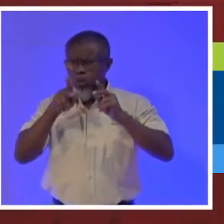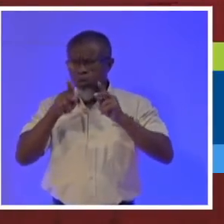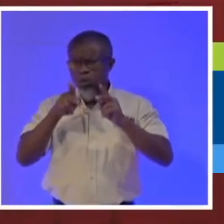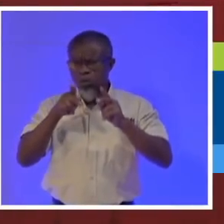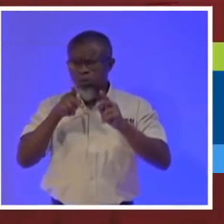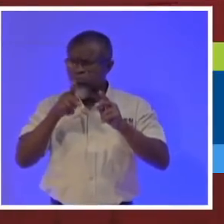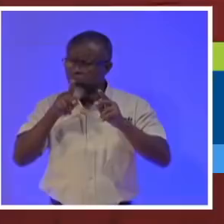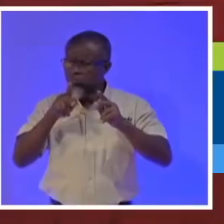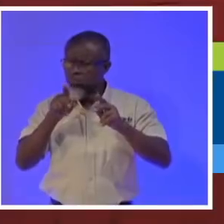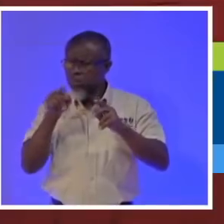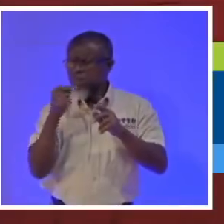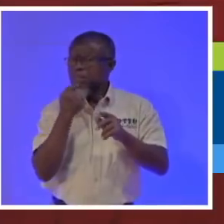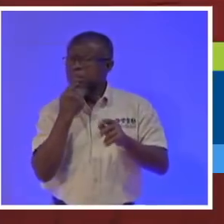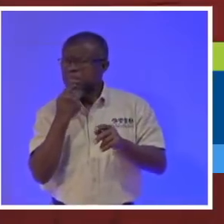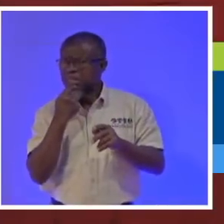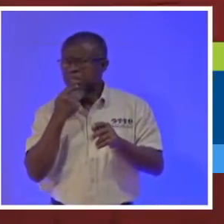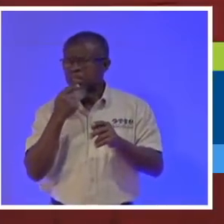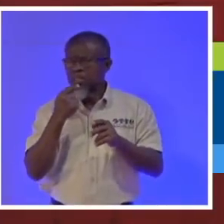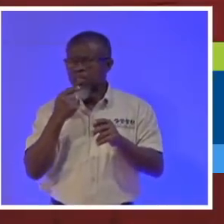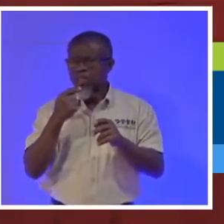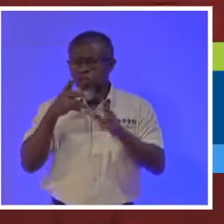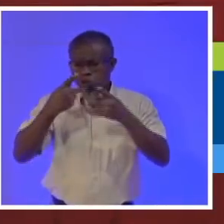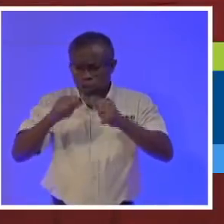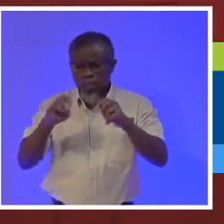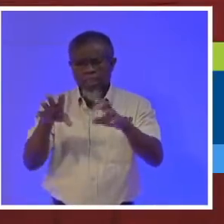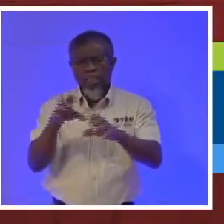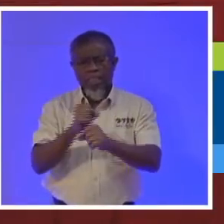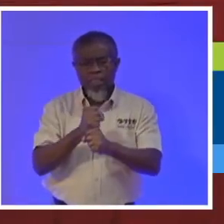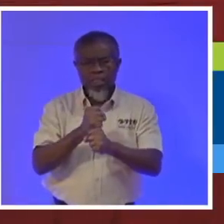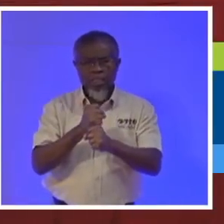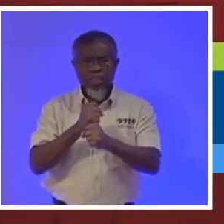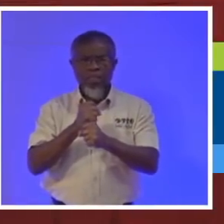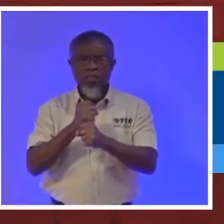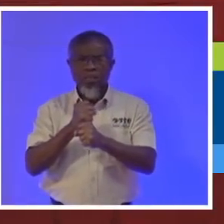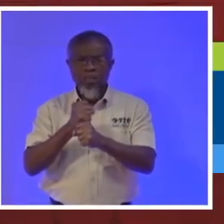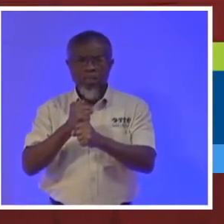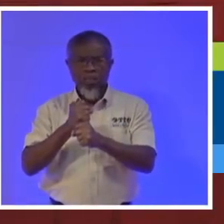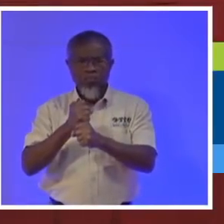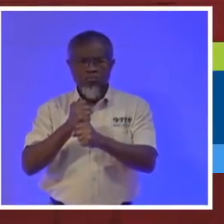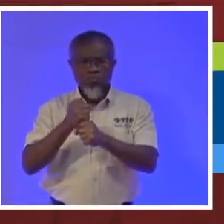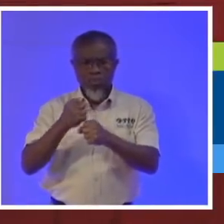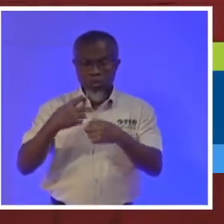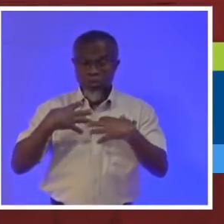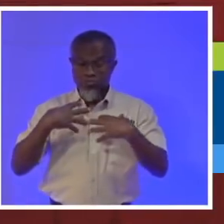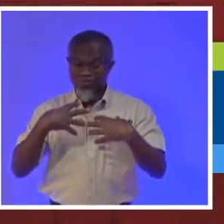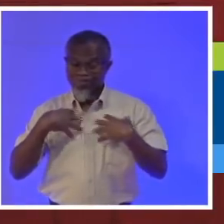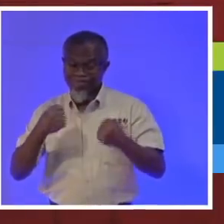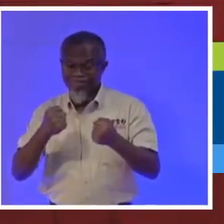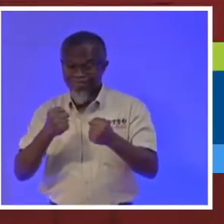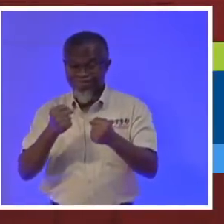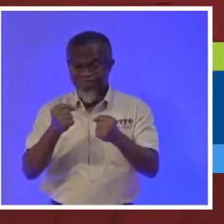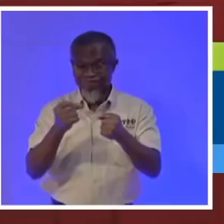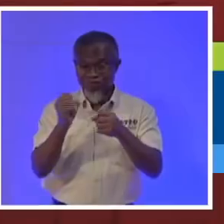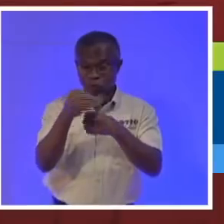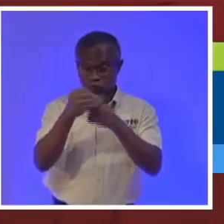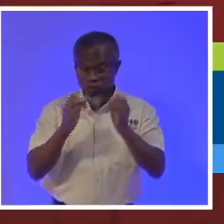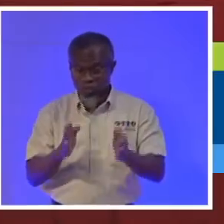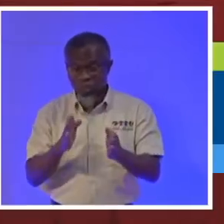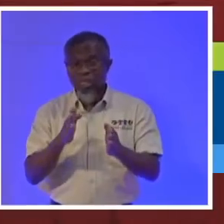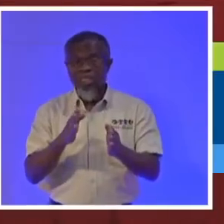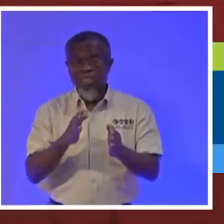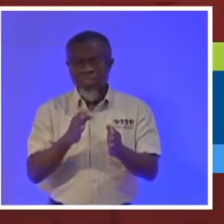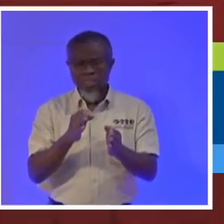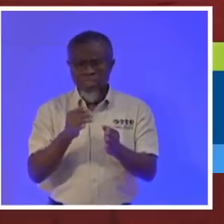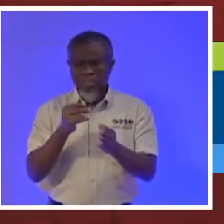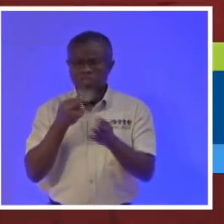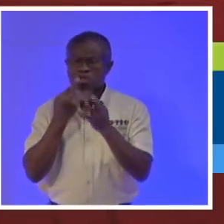have been she tried to get health officials to report the matter as an adverse event, and they refused to do so, so